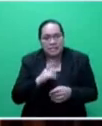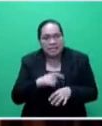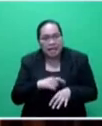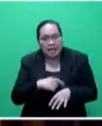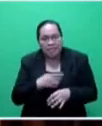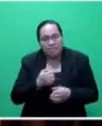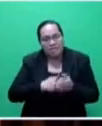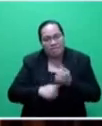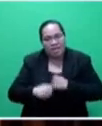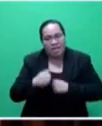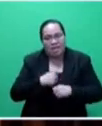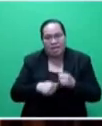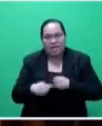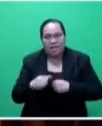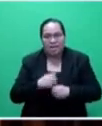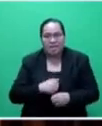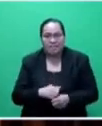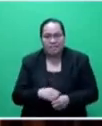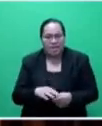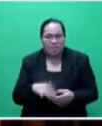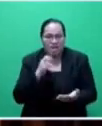who were suffering under a